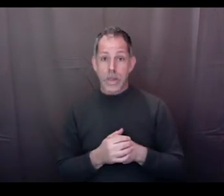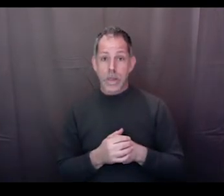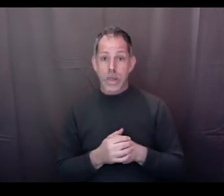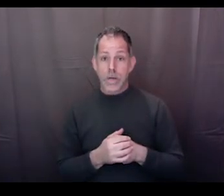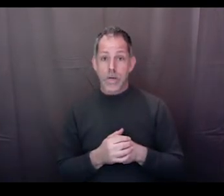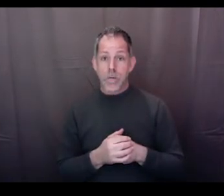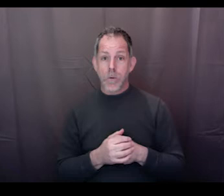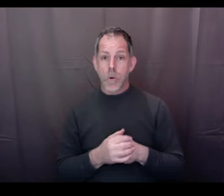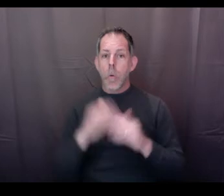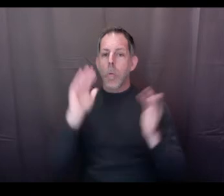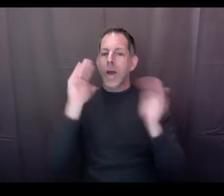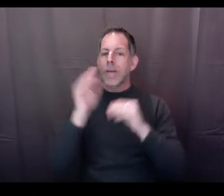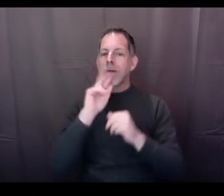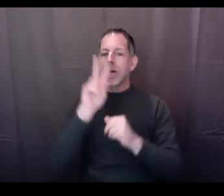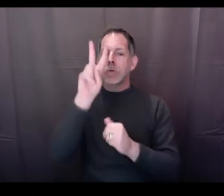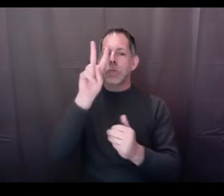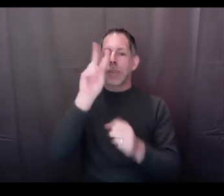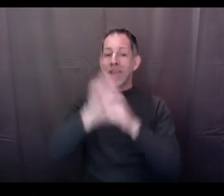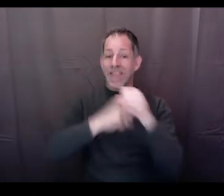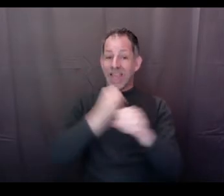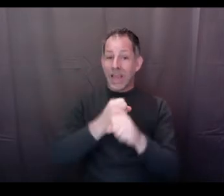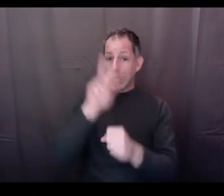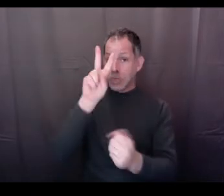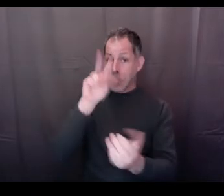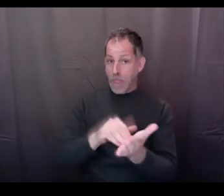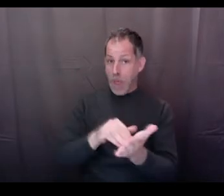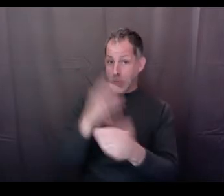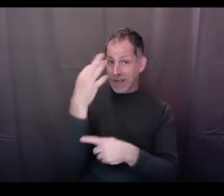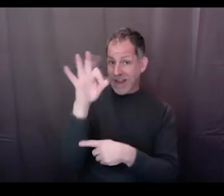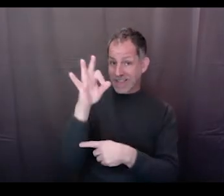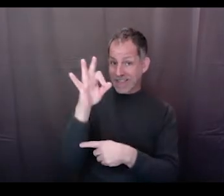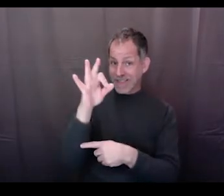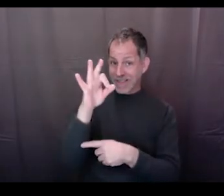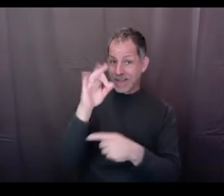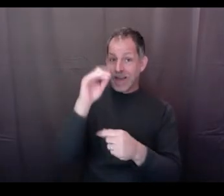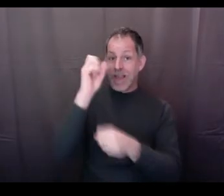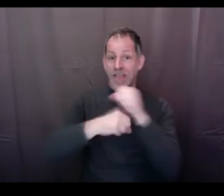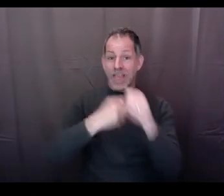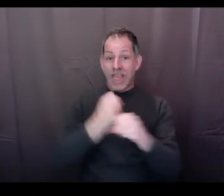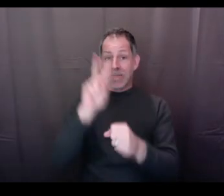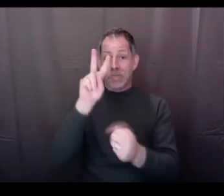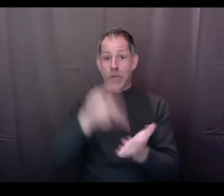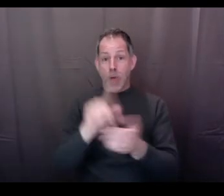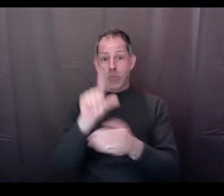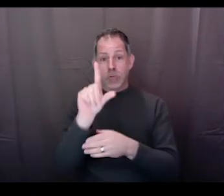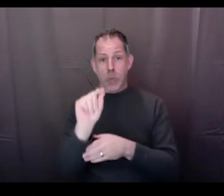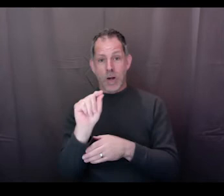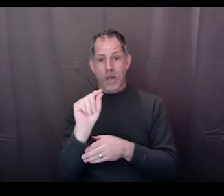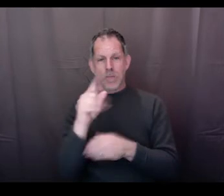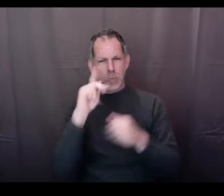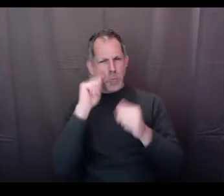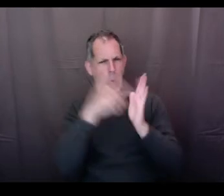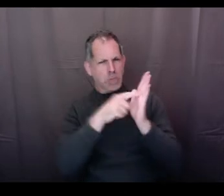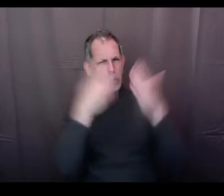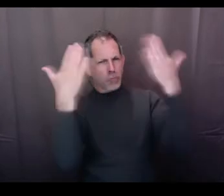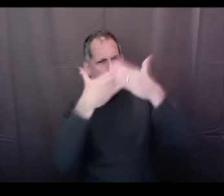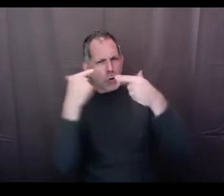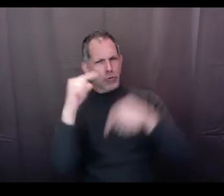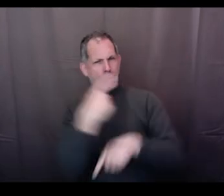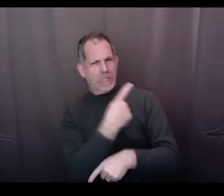to the same date in 2019. And the dark green bar